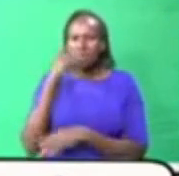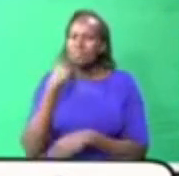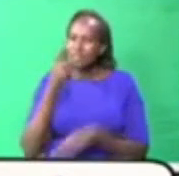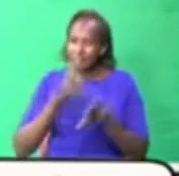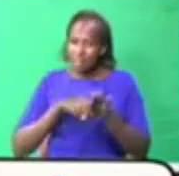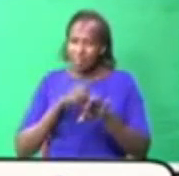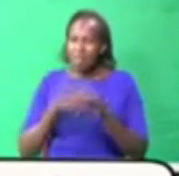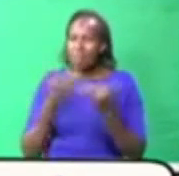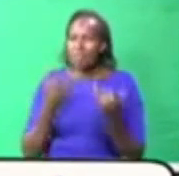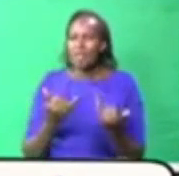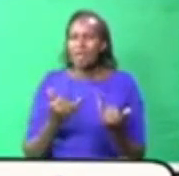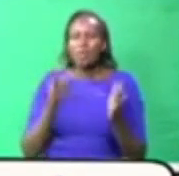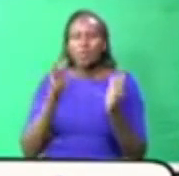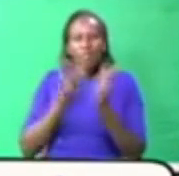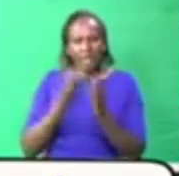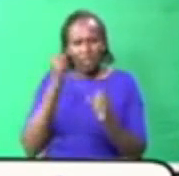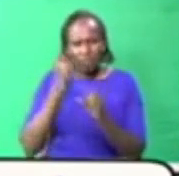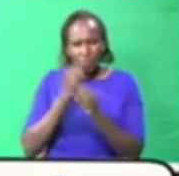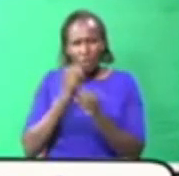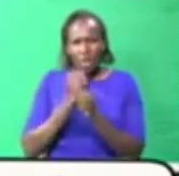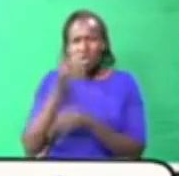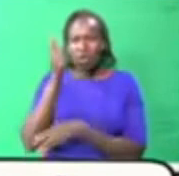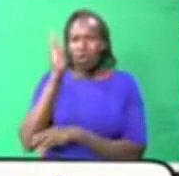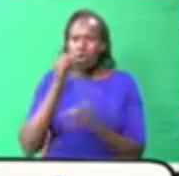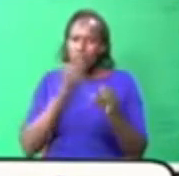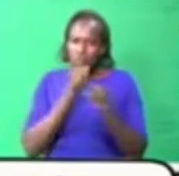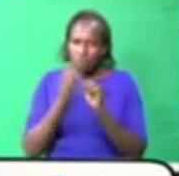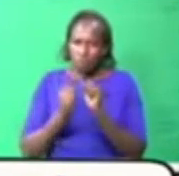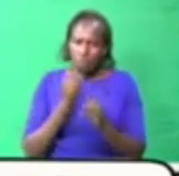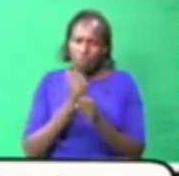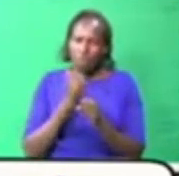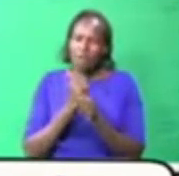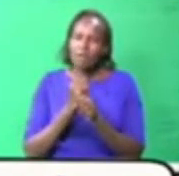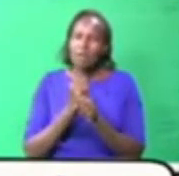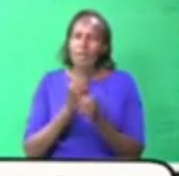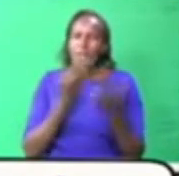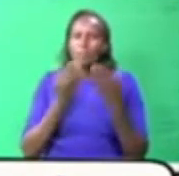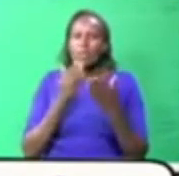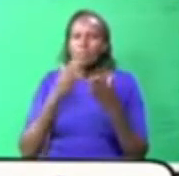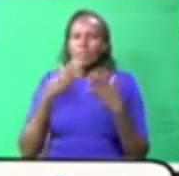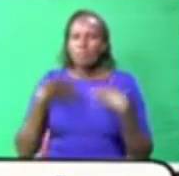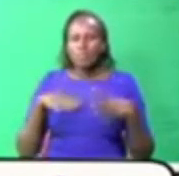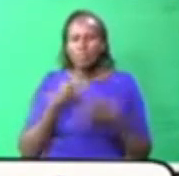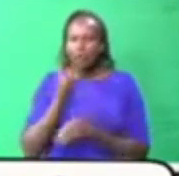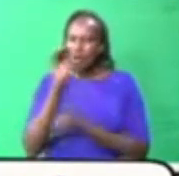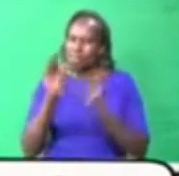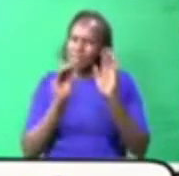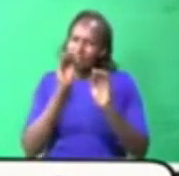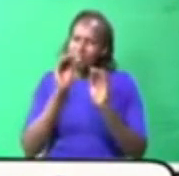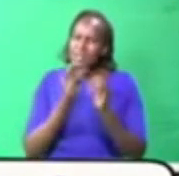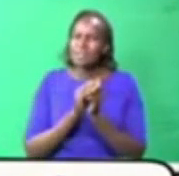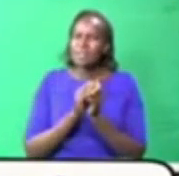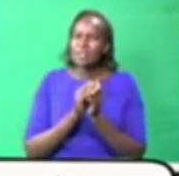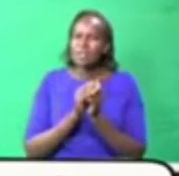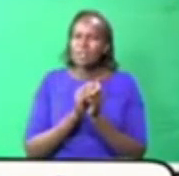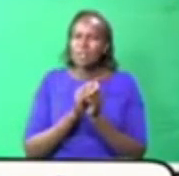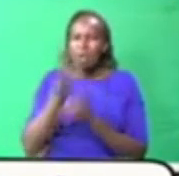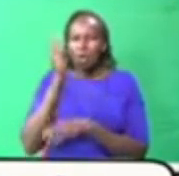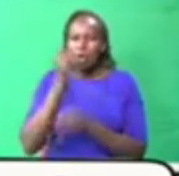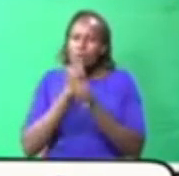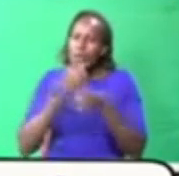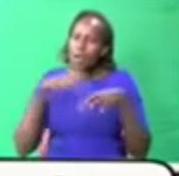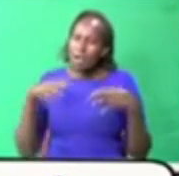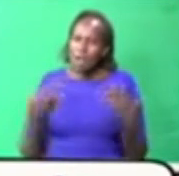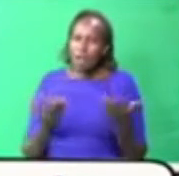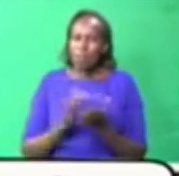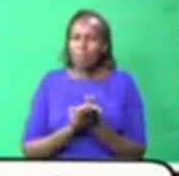huu. Yakoba, kuna kazi ninafanya. Maybe wakuwa nauliza Mungu, unafanya nini? What are you doing, oh God? I have been faithful. And now my business is